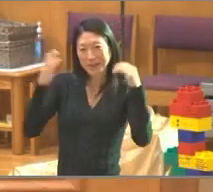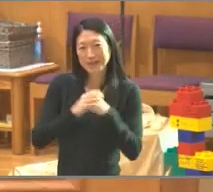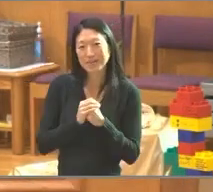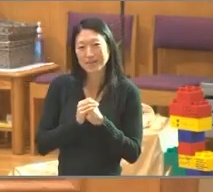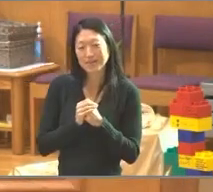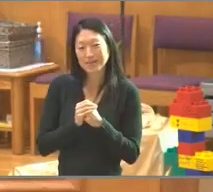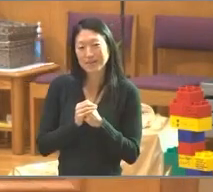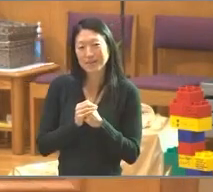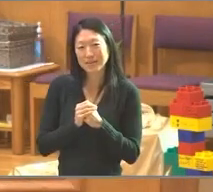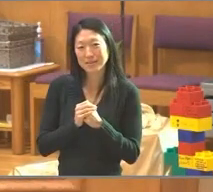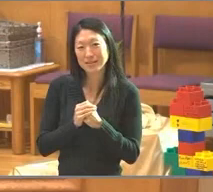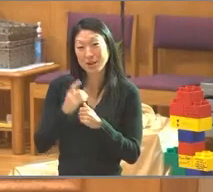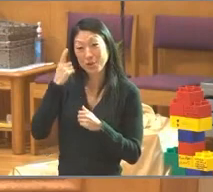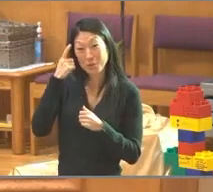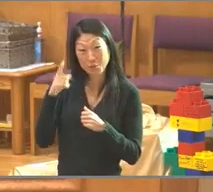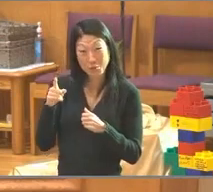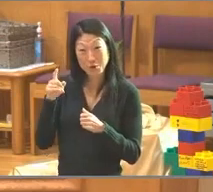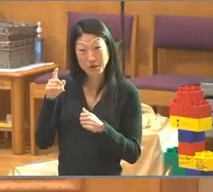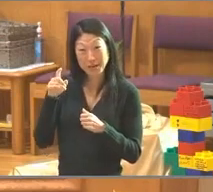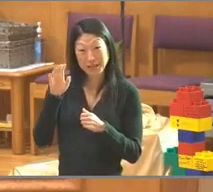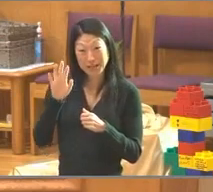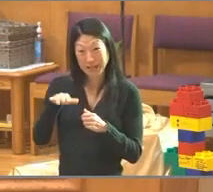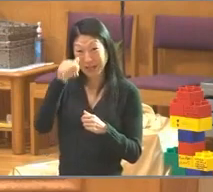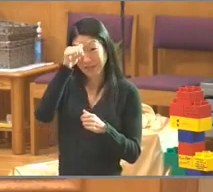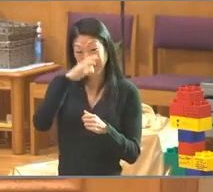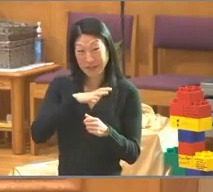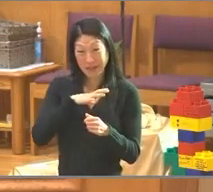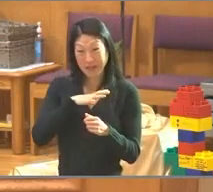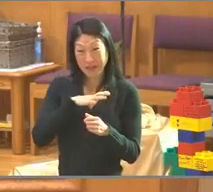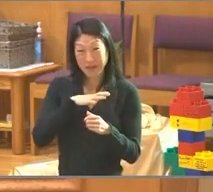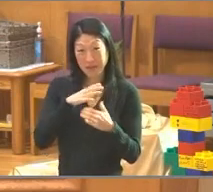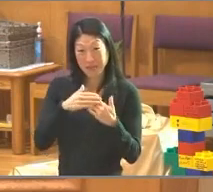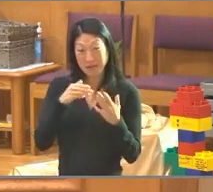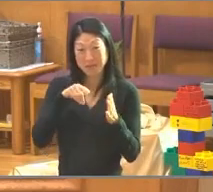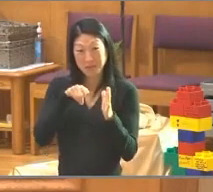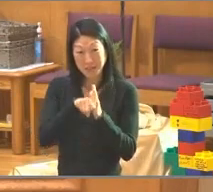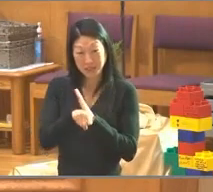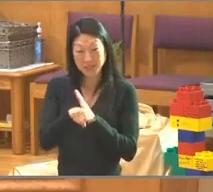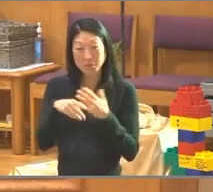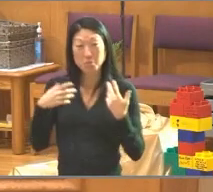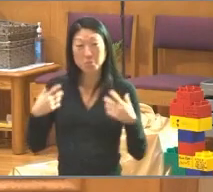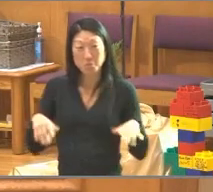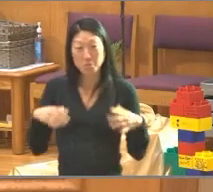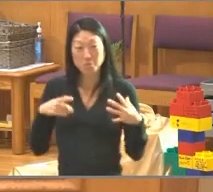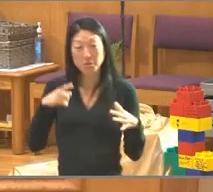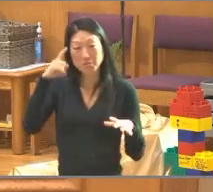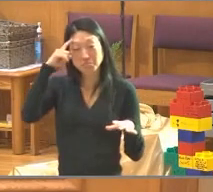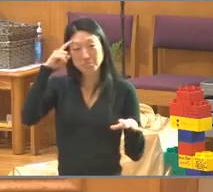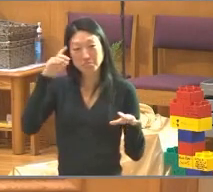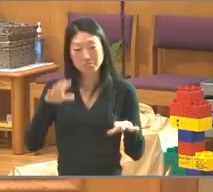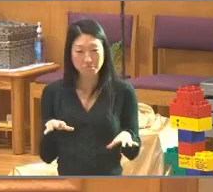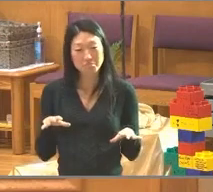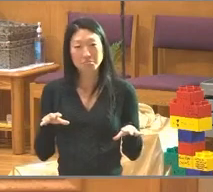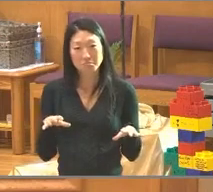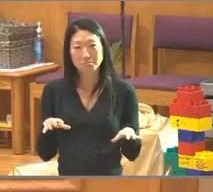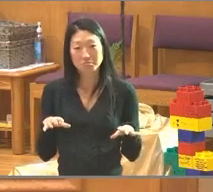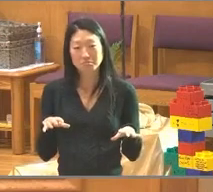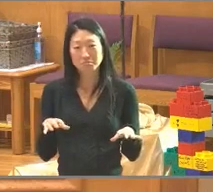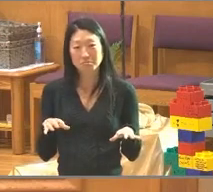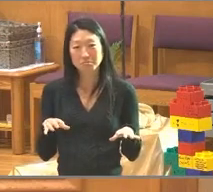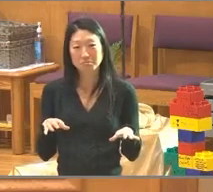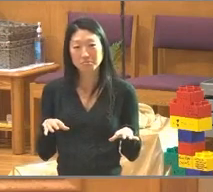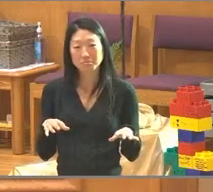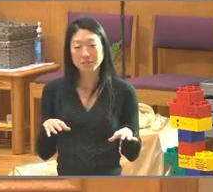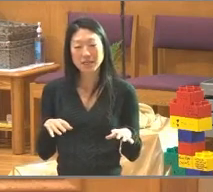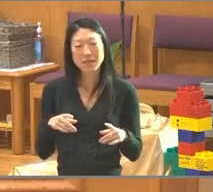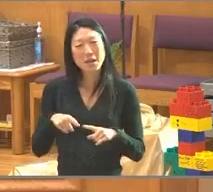For a dying man, these words spoken by the crucified Christ must have been astonishing. Pause